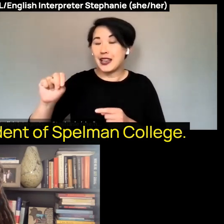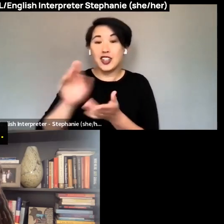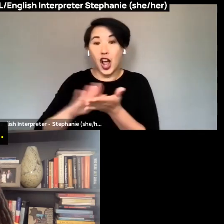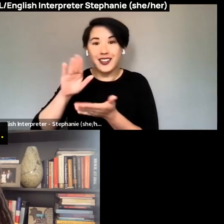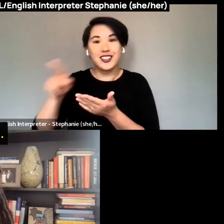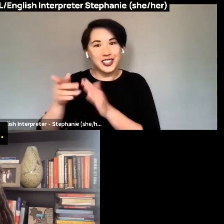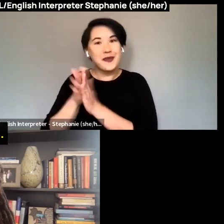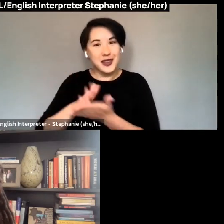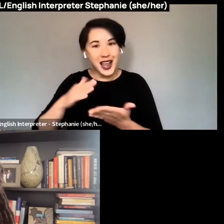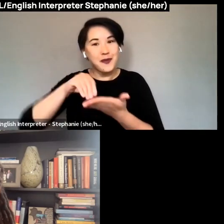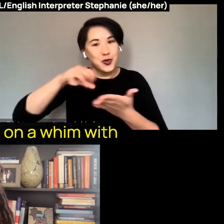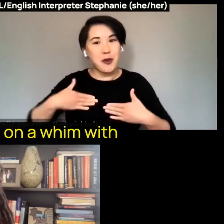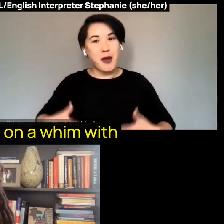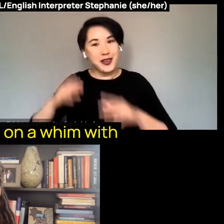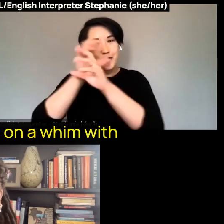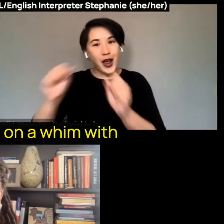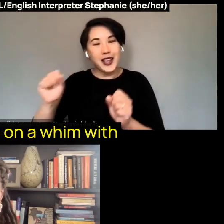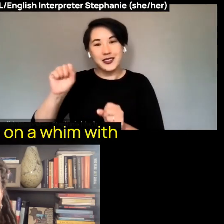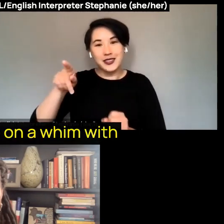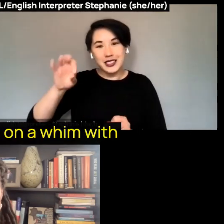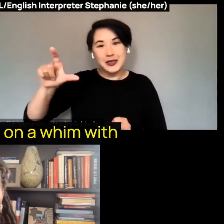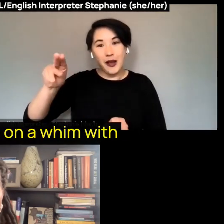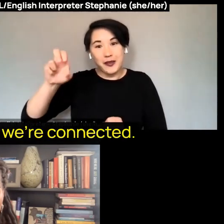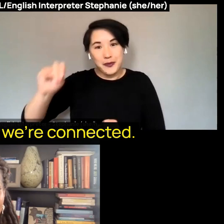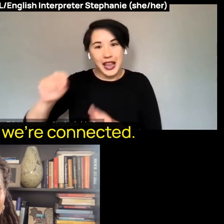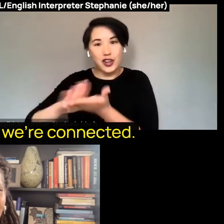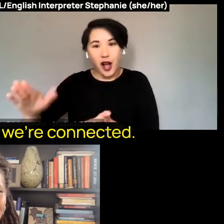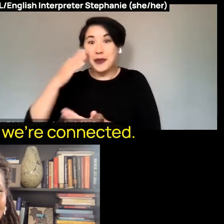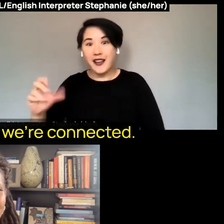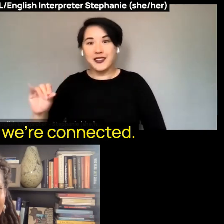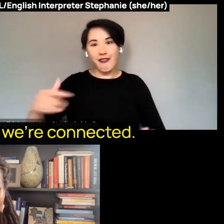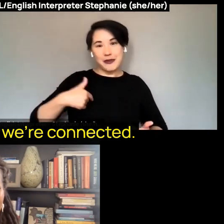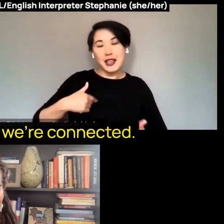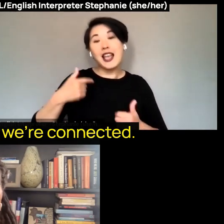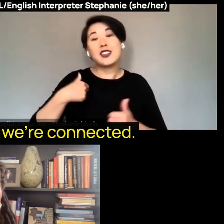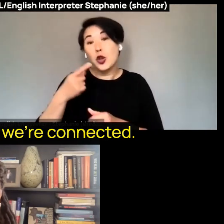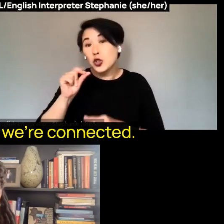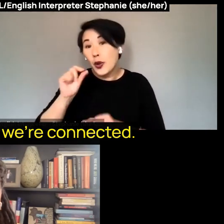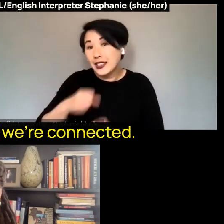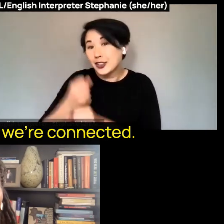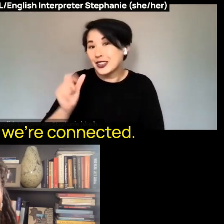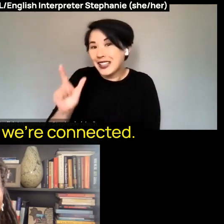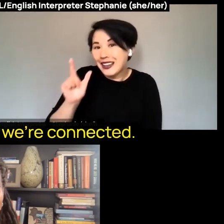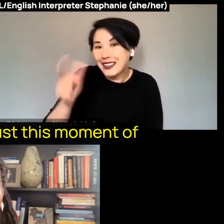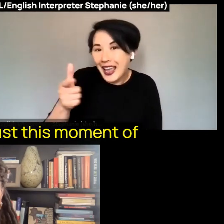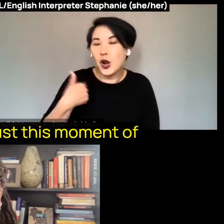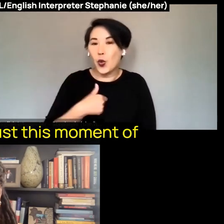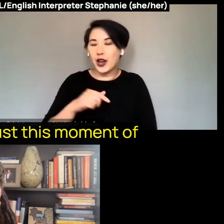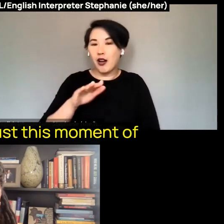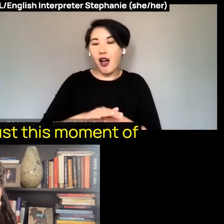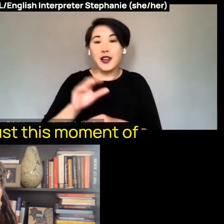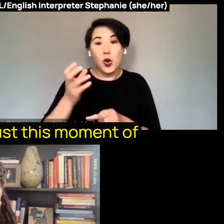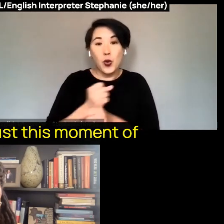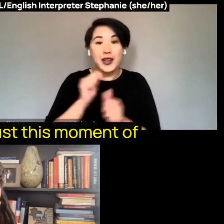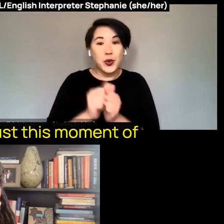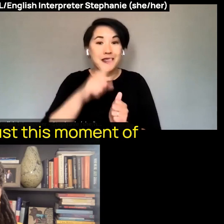College. And 20 years later, we're on a Win with Black Women call and we're connected. And for